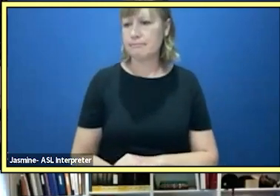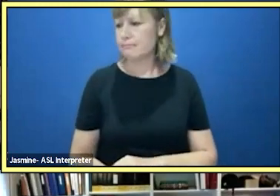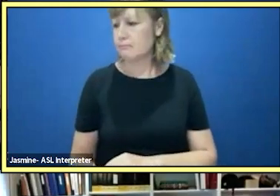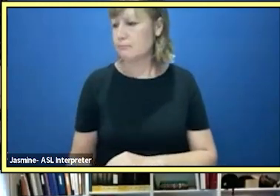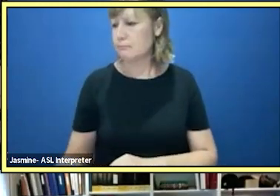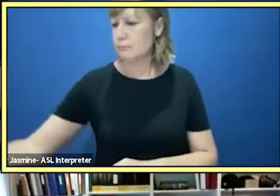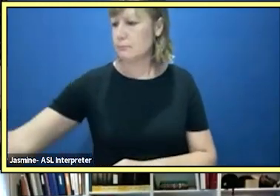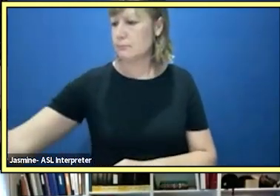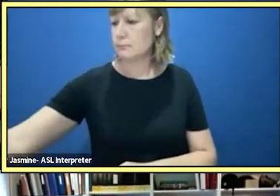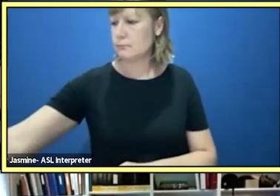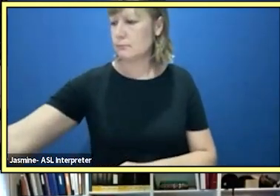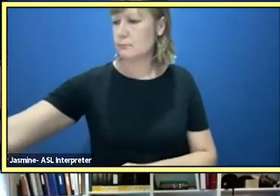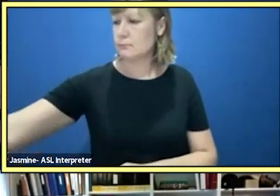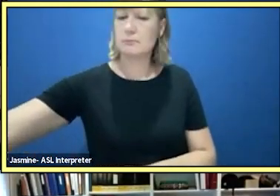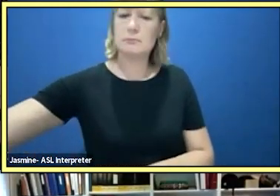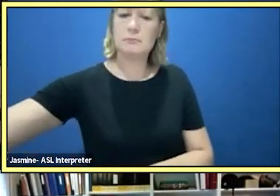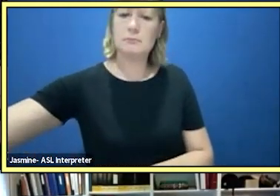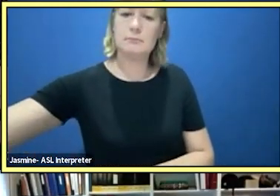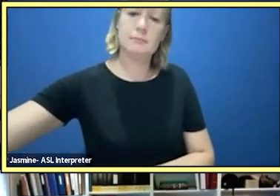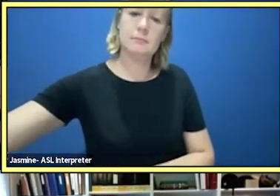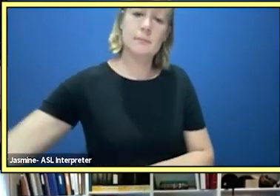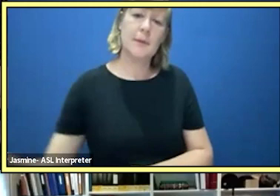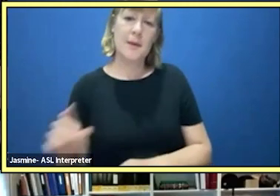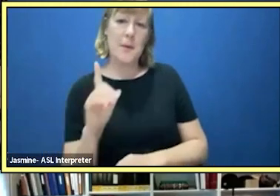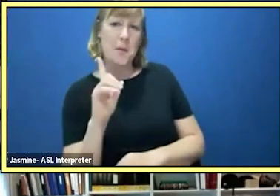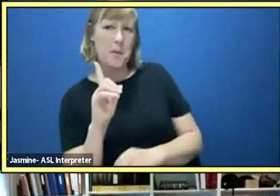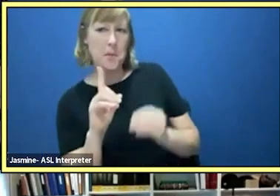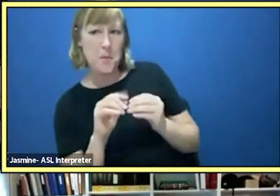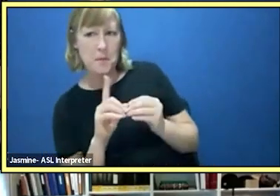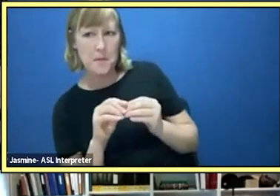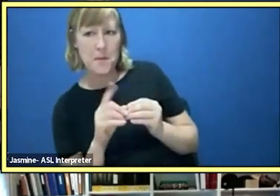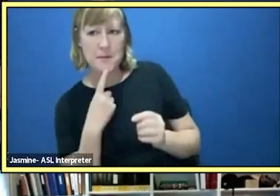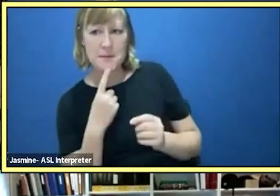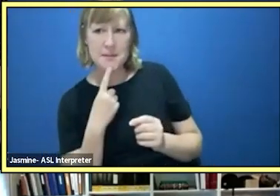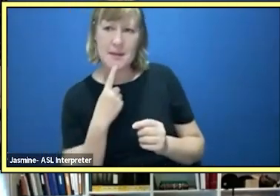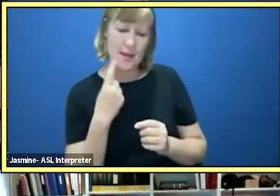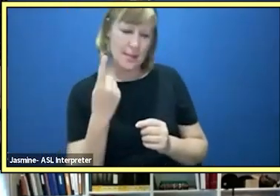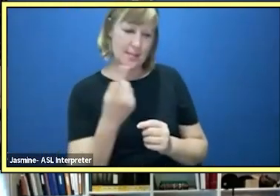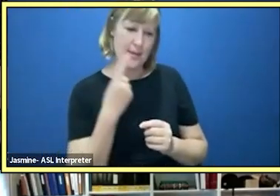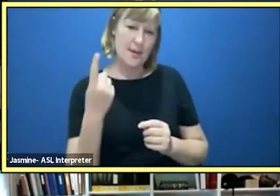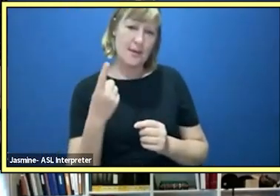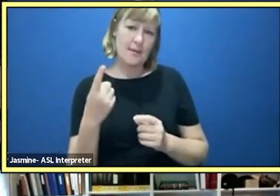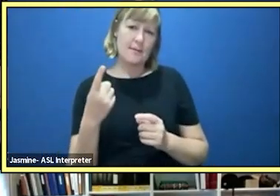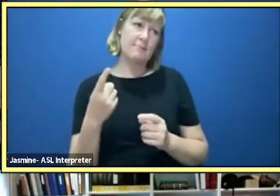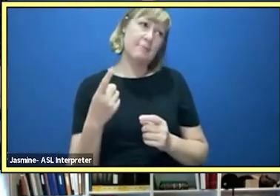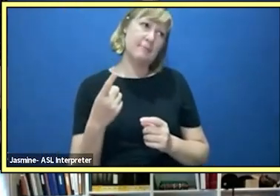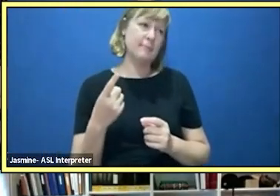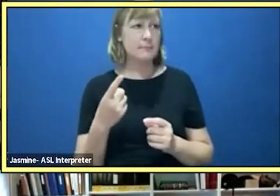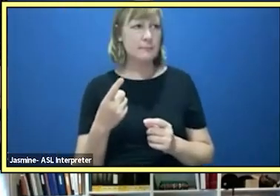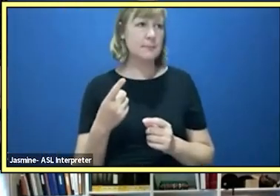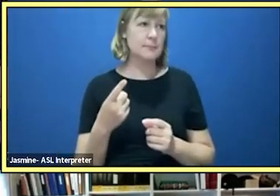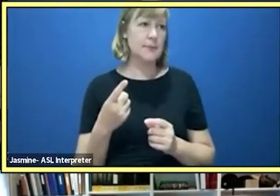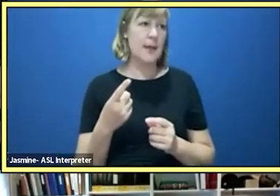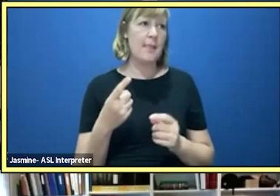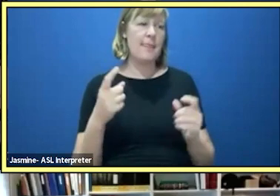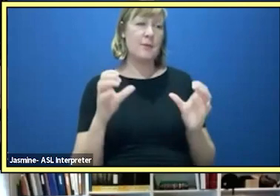The one other thing I just wanted to jump in and say was, I think that as far as finalizing the certification standards, I believe it will be the